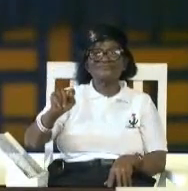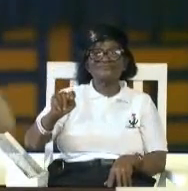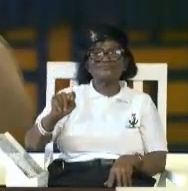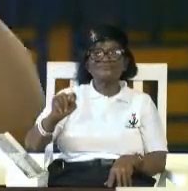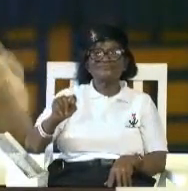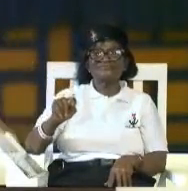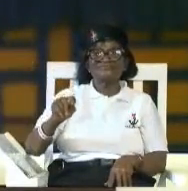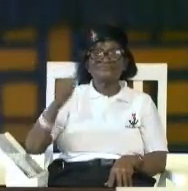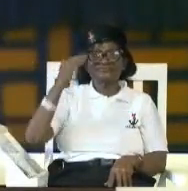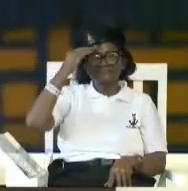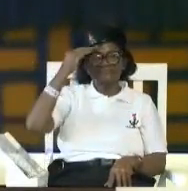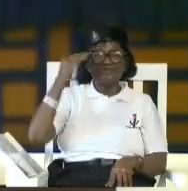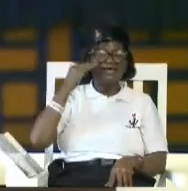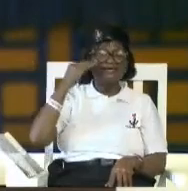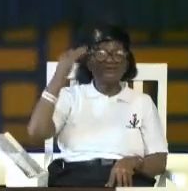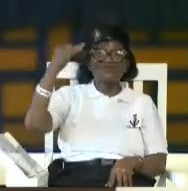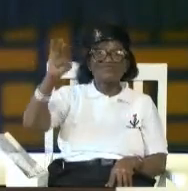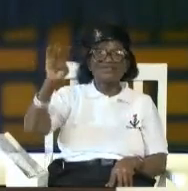head of the army,